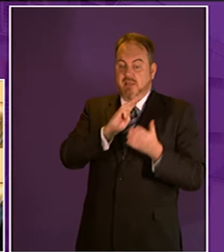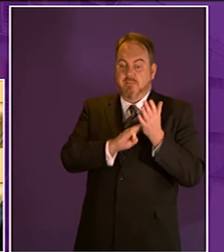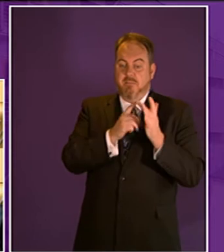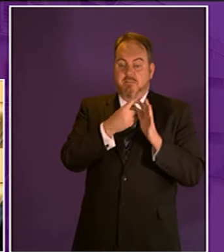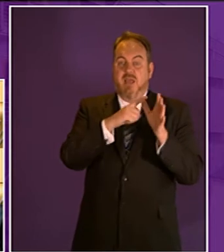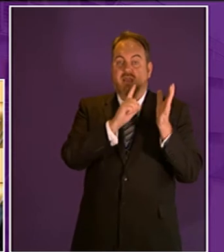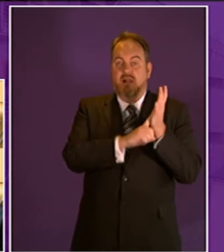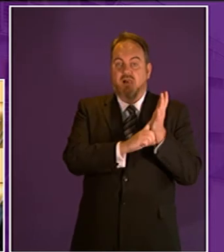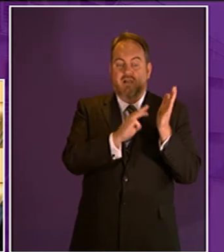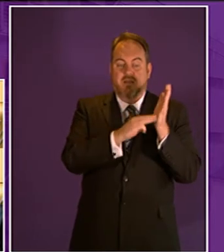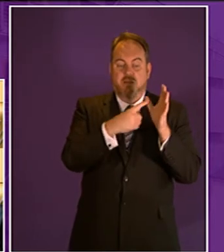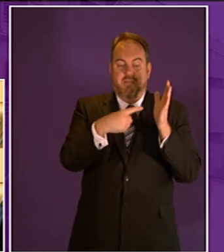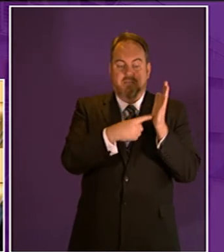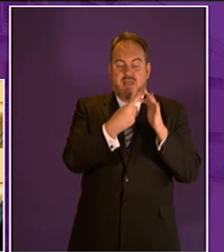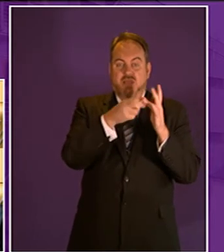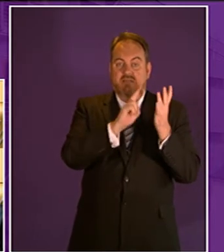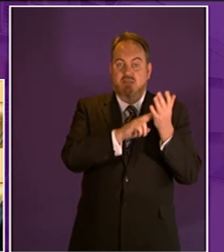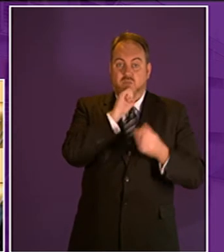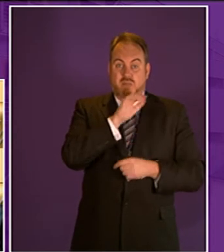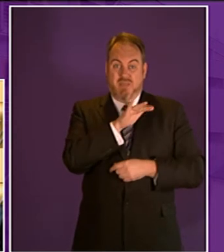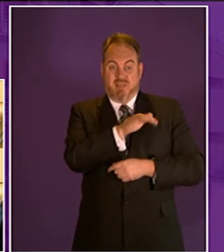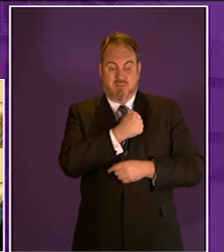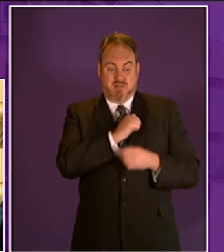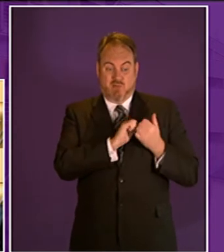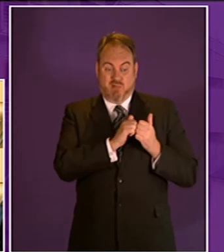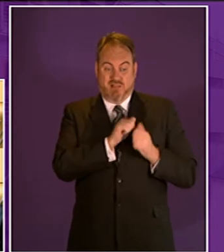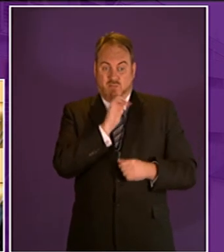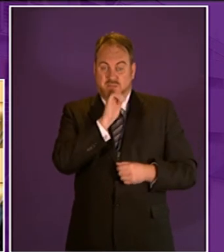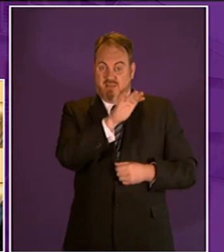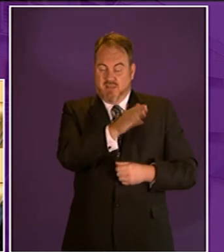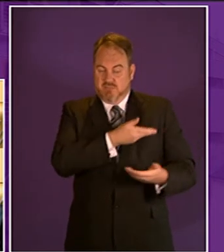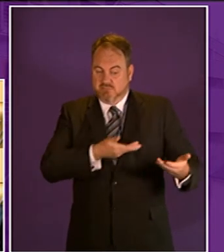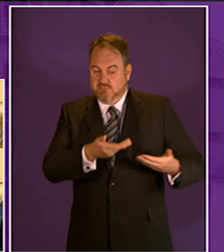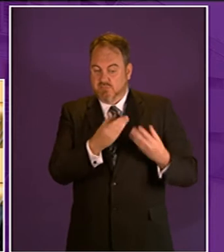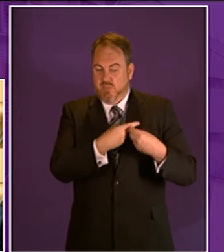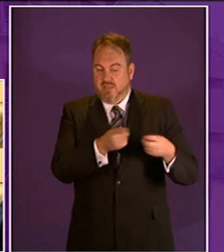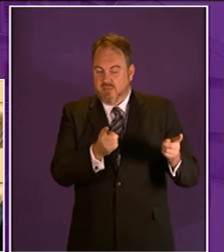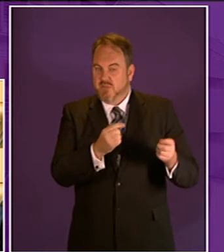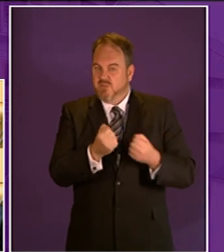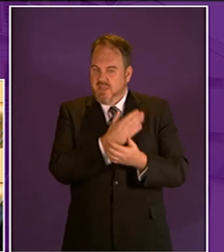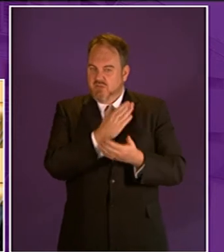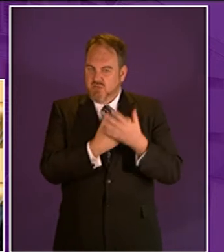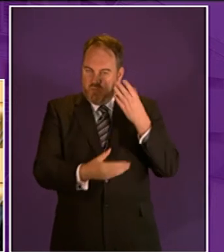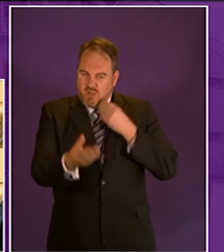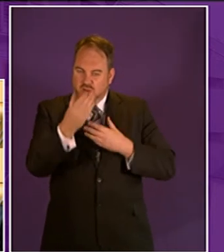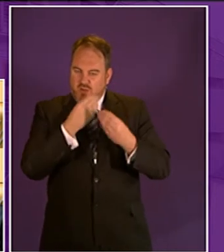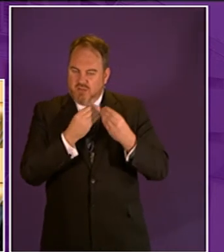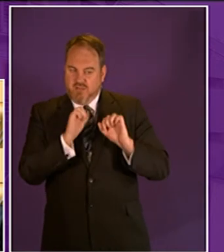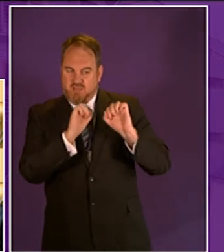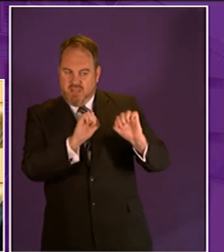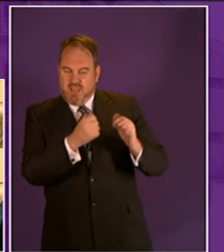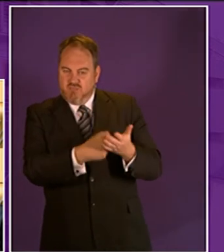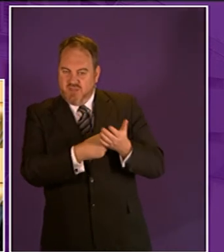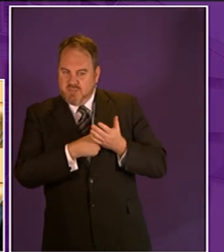Matheson, has the expertise there, along with the other expertise that we will draw from, to make sure that the recommendations that we